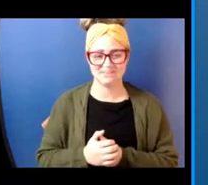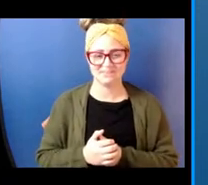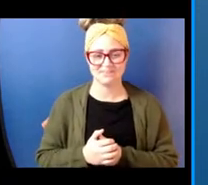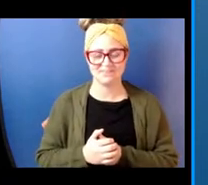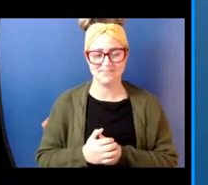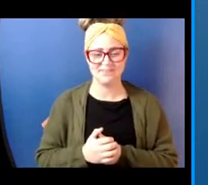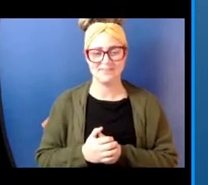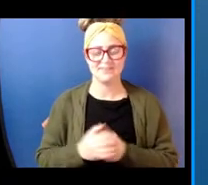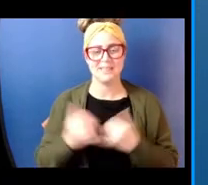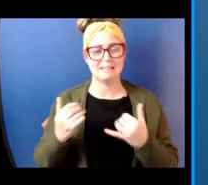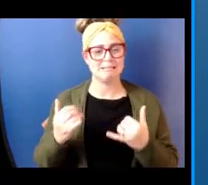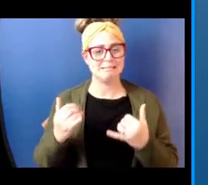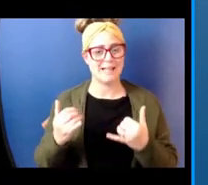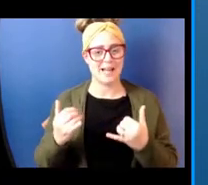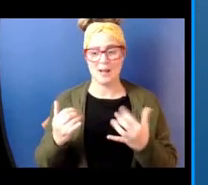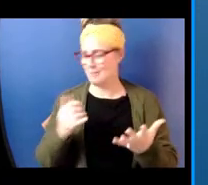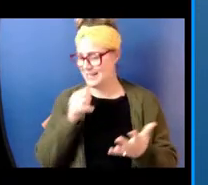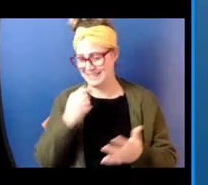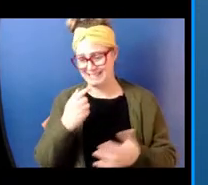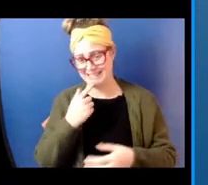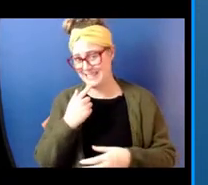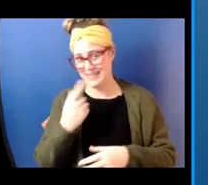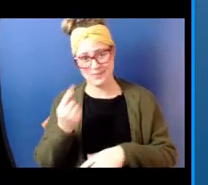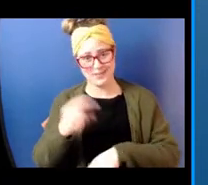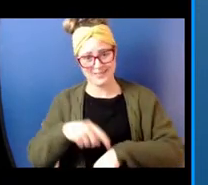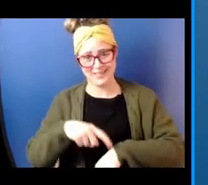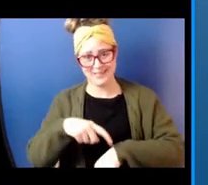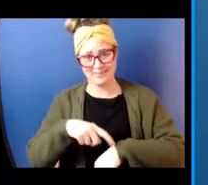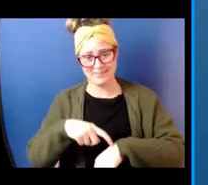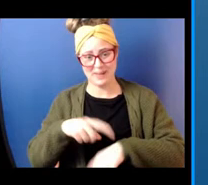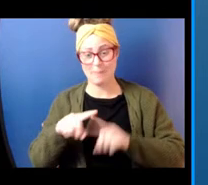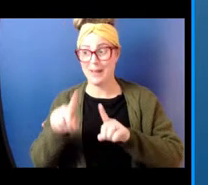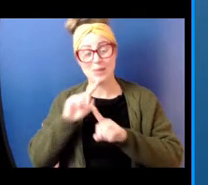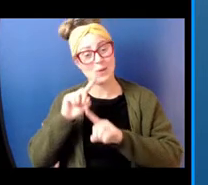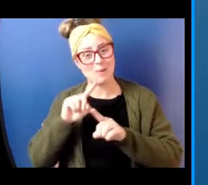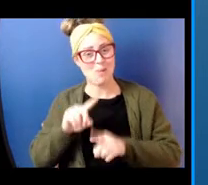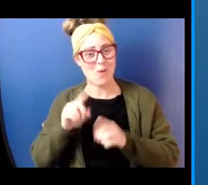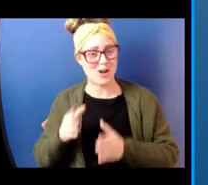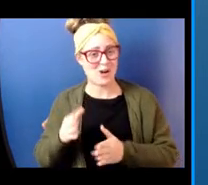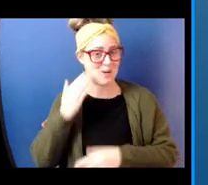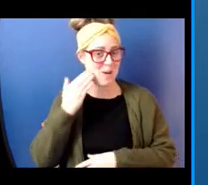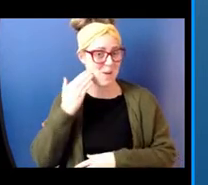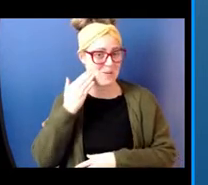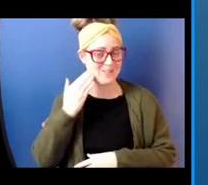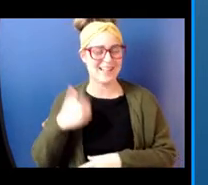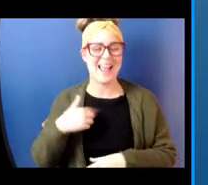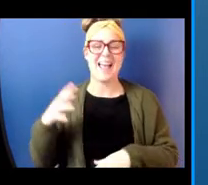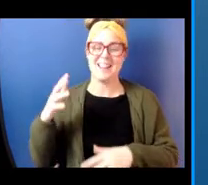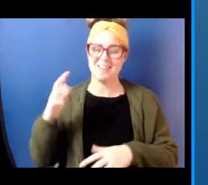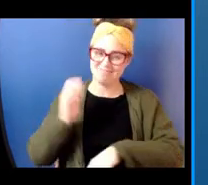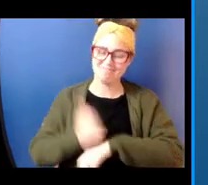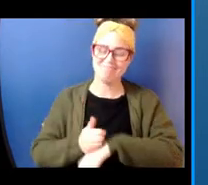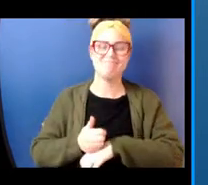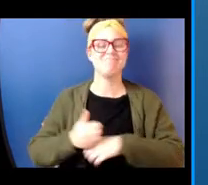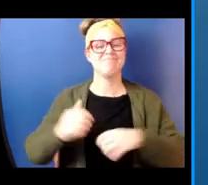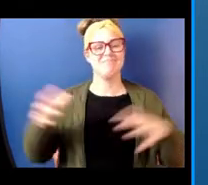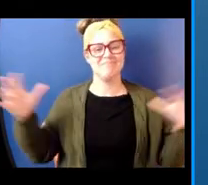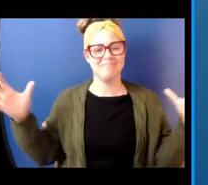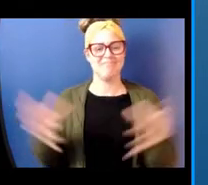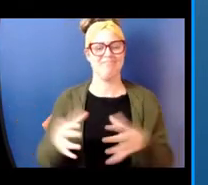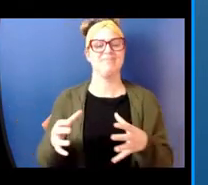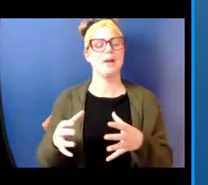it is now I'm not even going to say what time it is now but the reporter knows uh and I call this meeting of the rules and violence committee back to